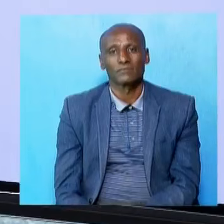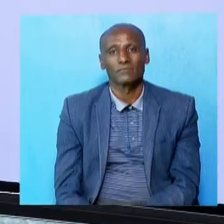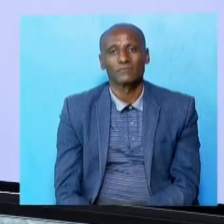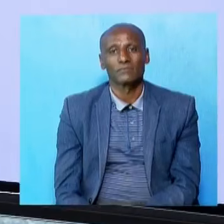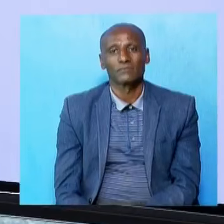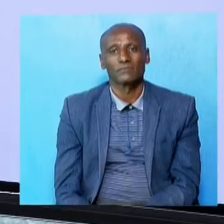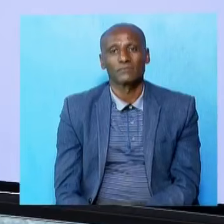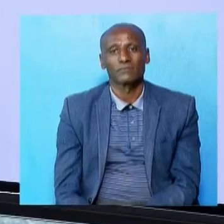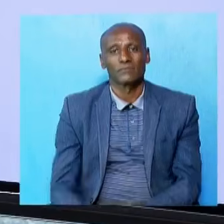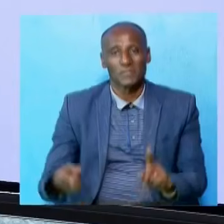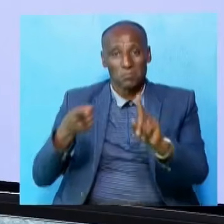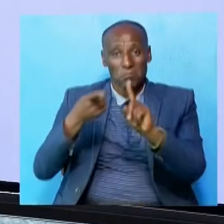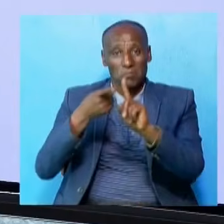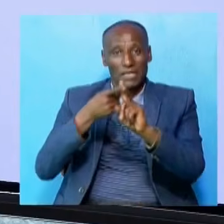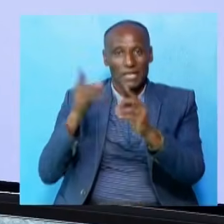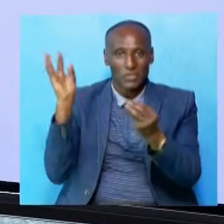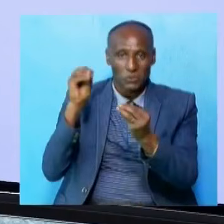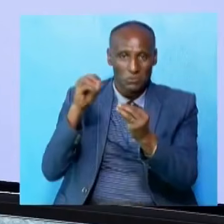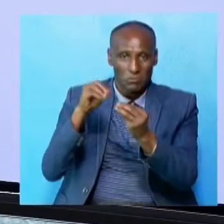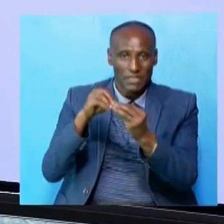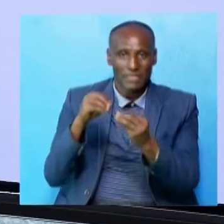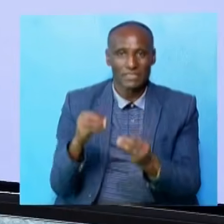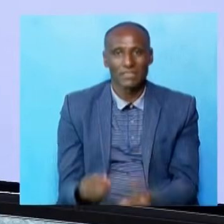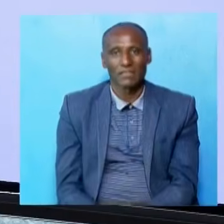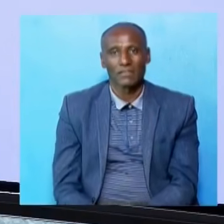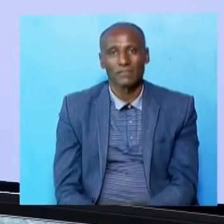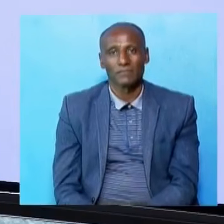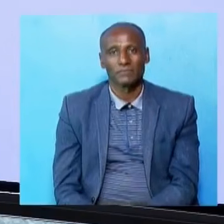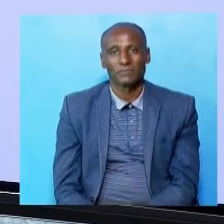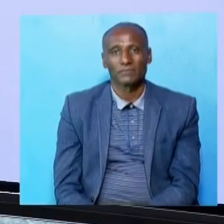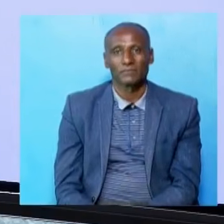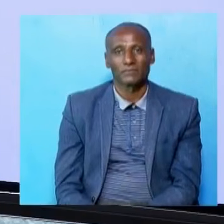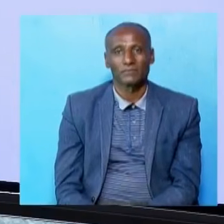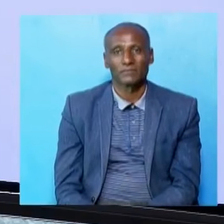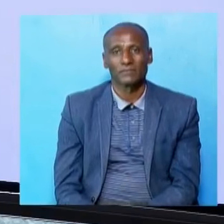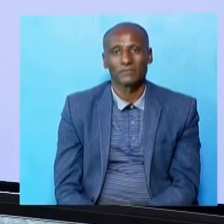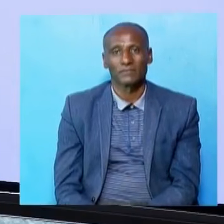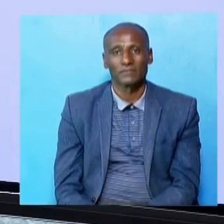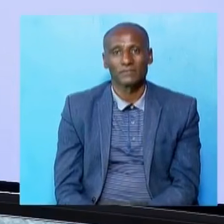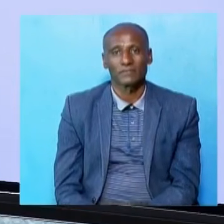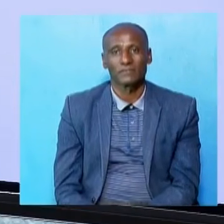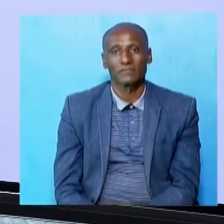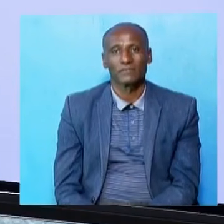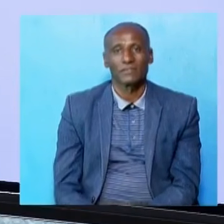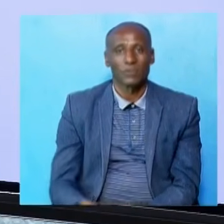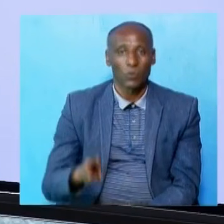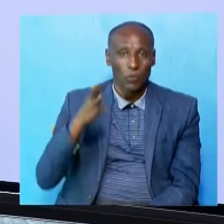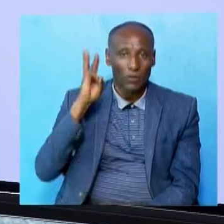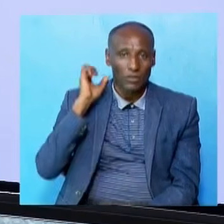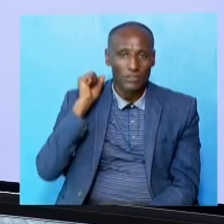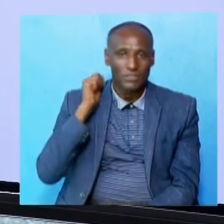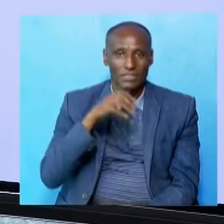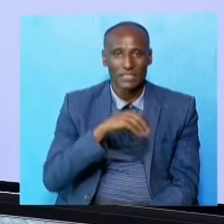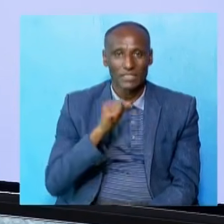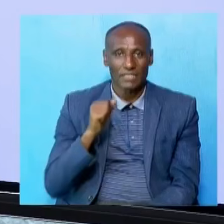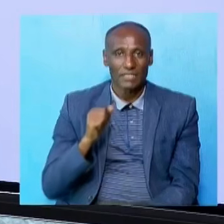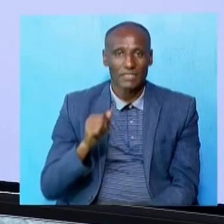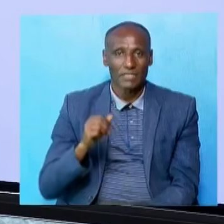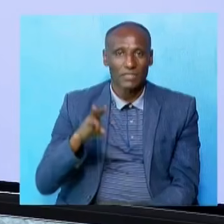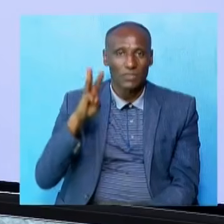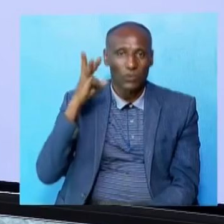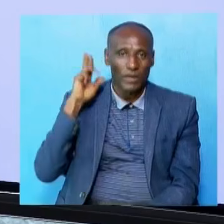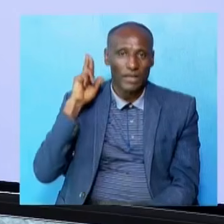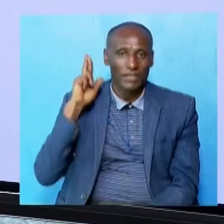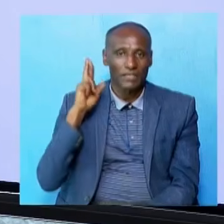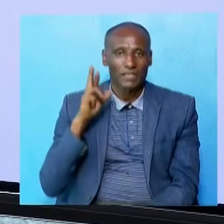Yes? Plus, next to subject. Yes? Here is was, and here comes what?